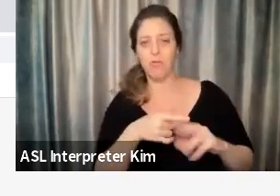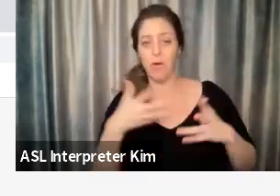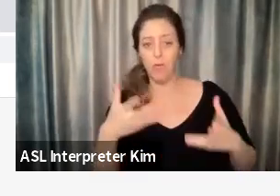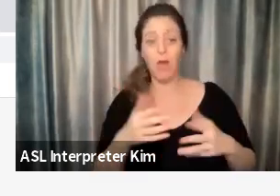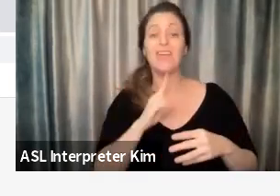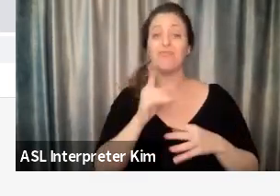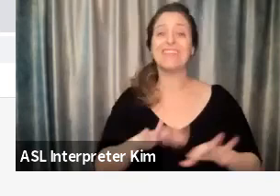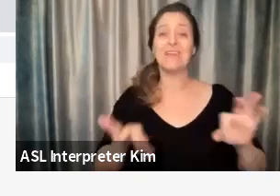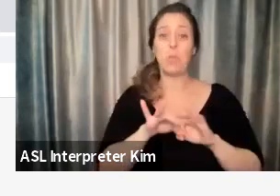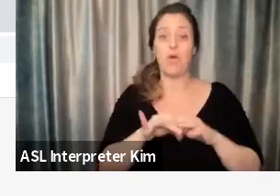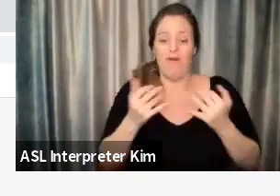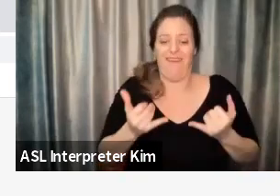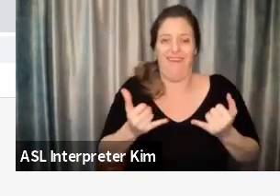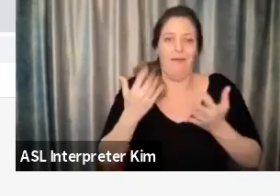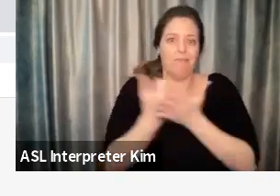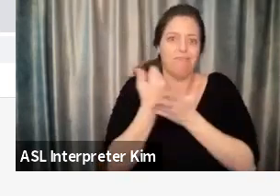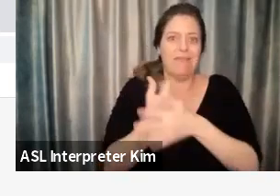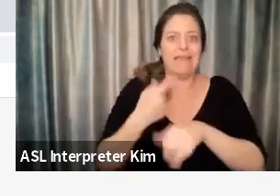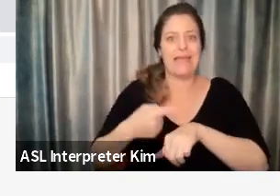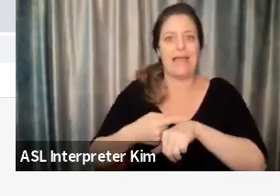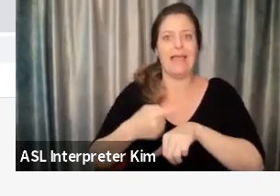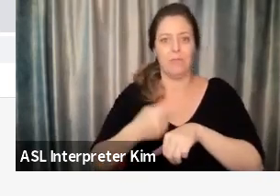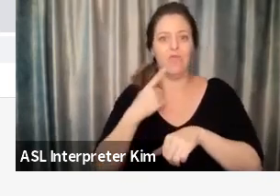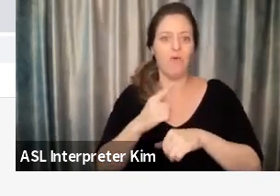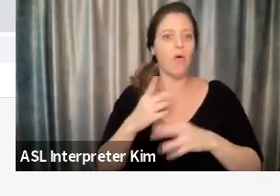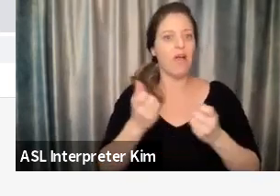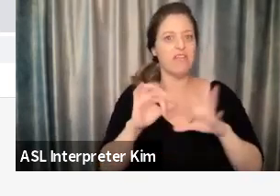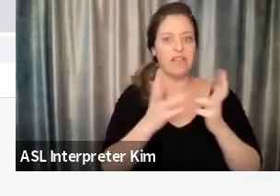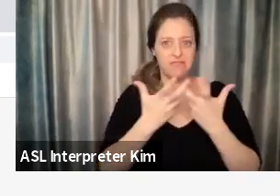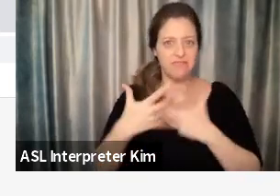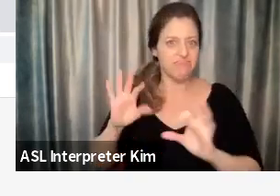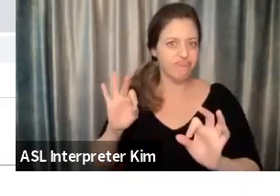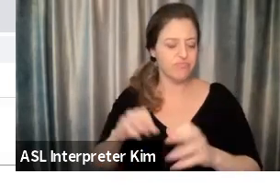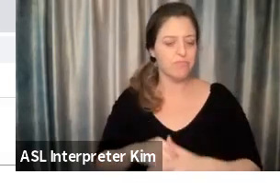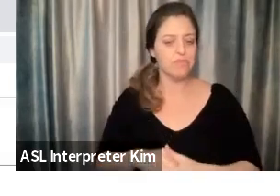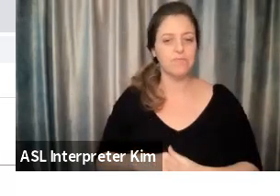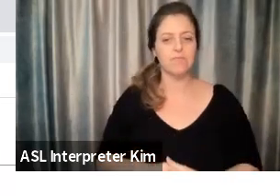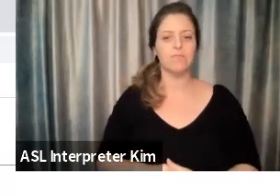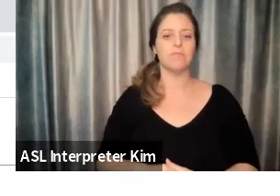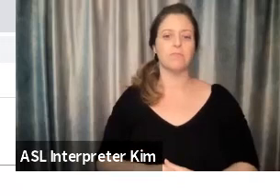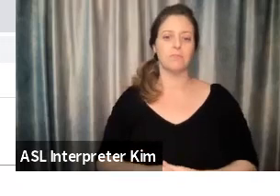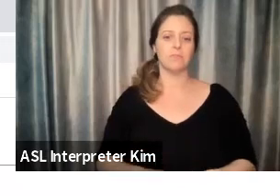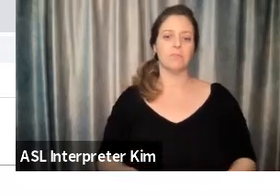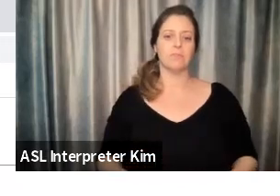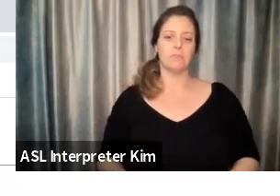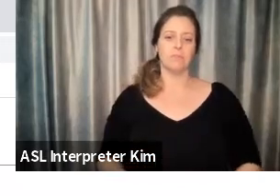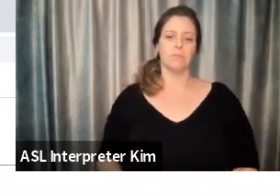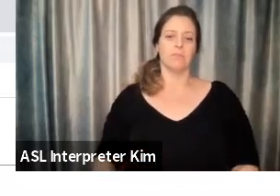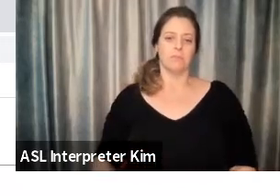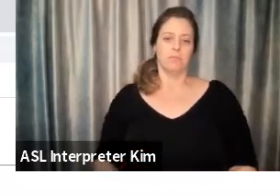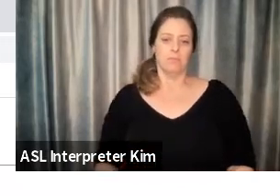that now in order to ensure that, you know, you have your application complete. And then you have, in this